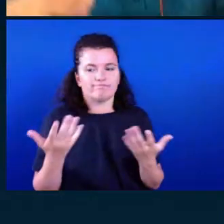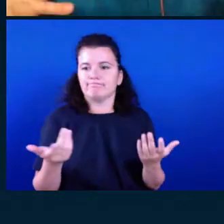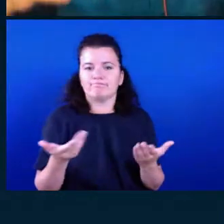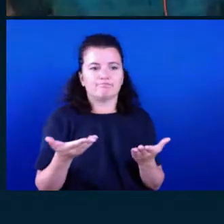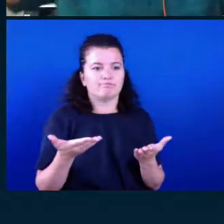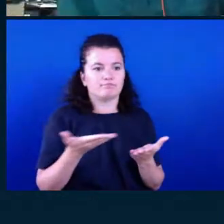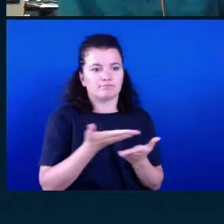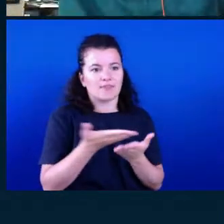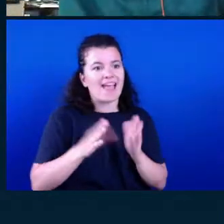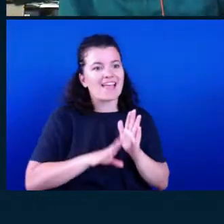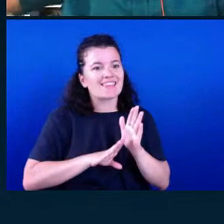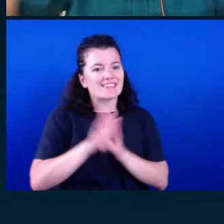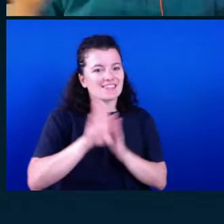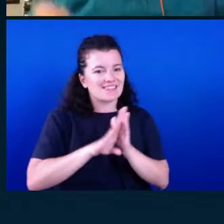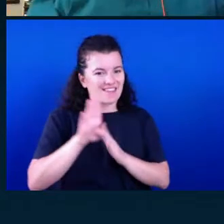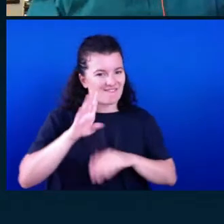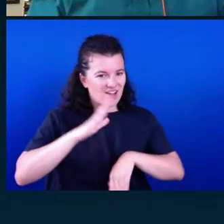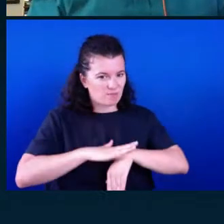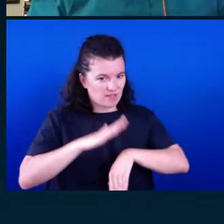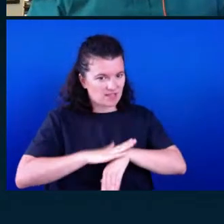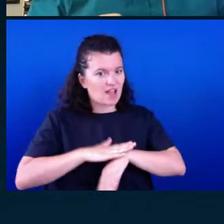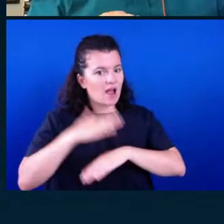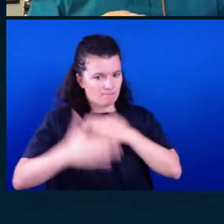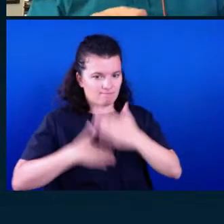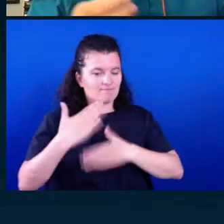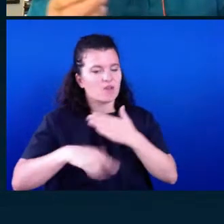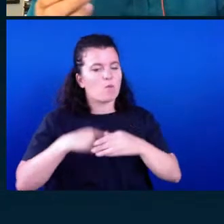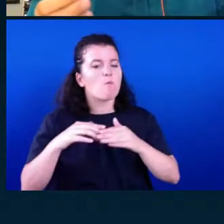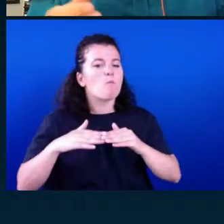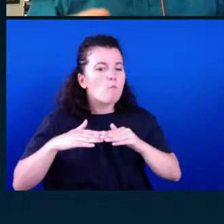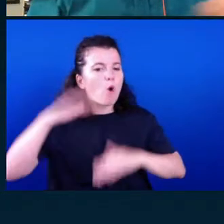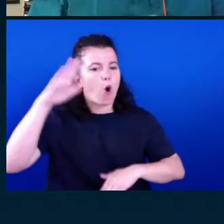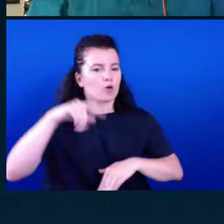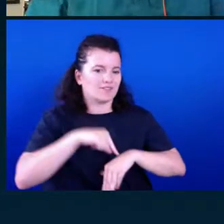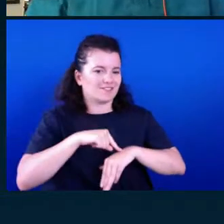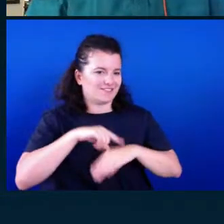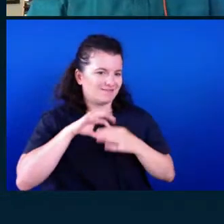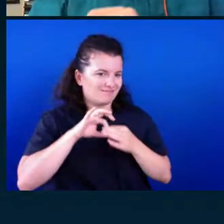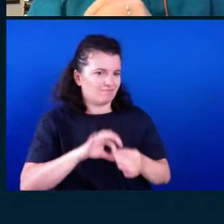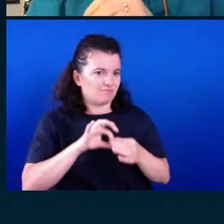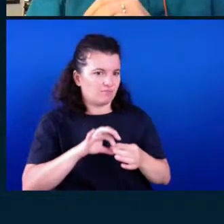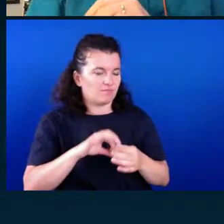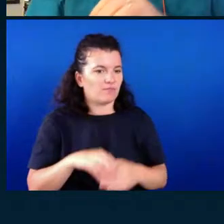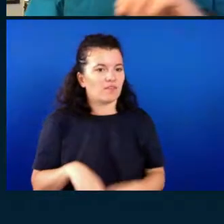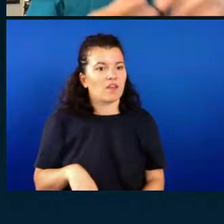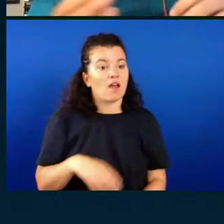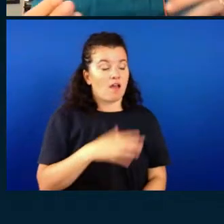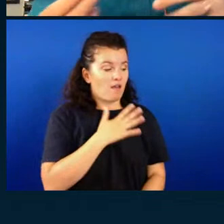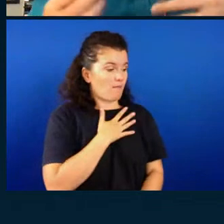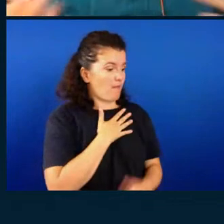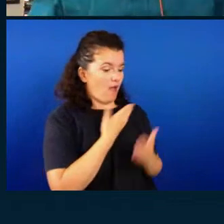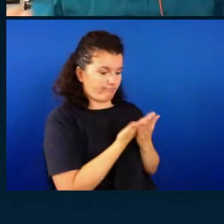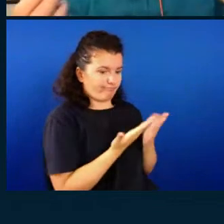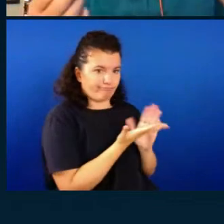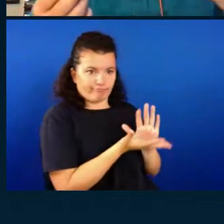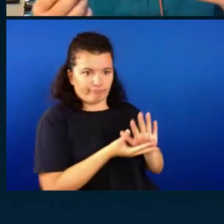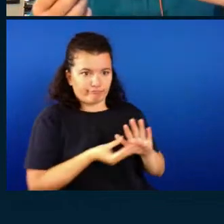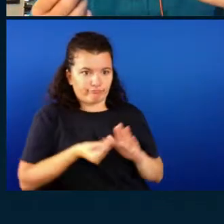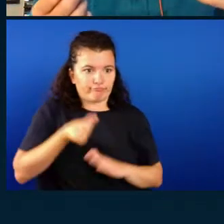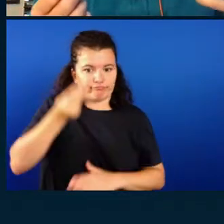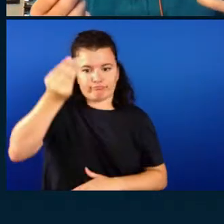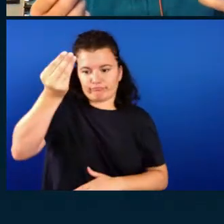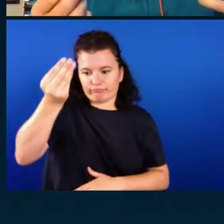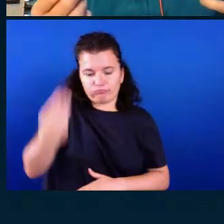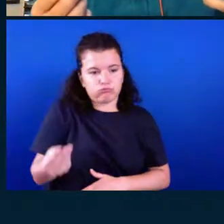the development time. And while this is great that, you know, I can deploy my stuff out to